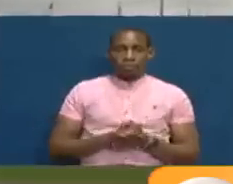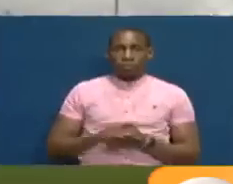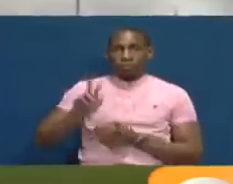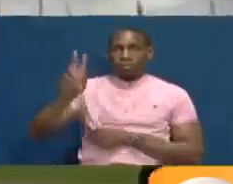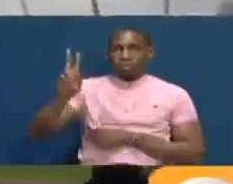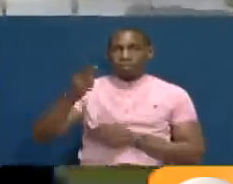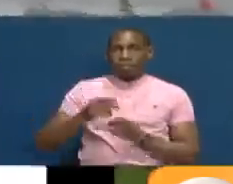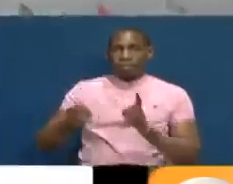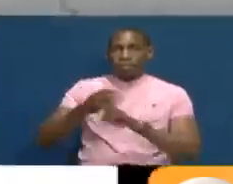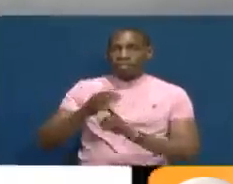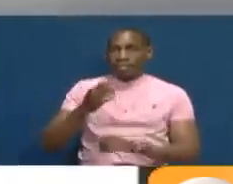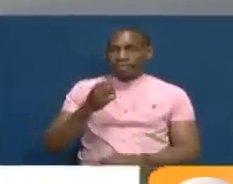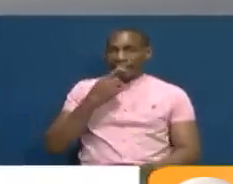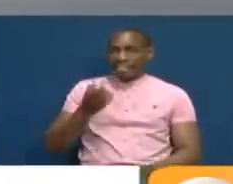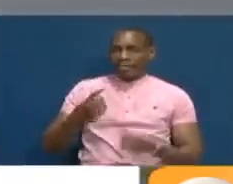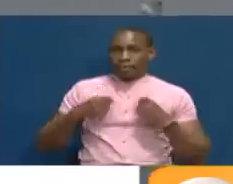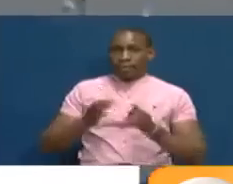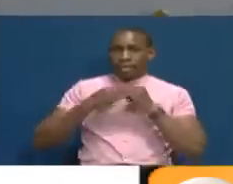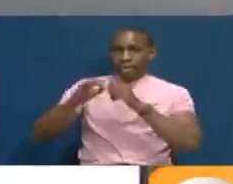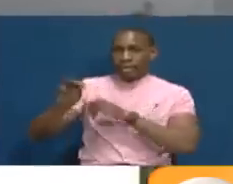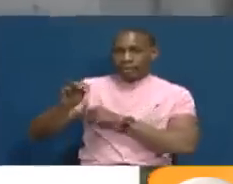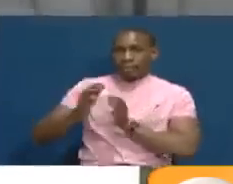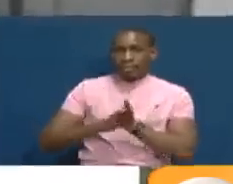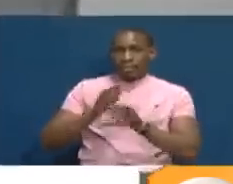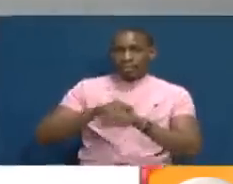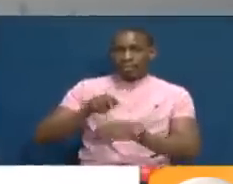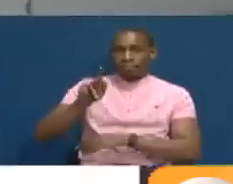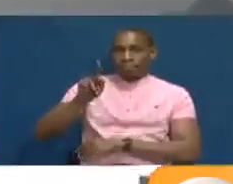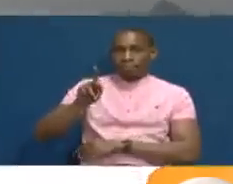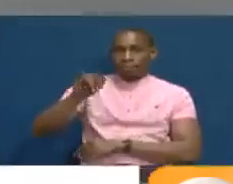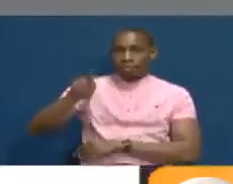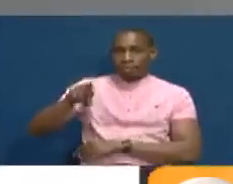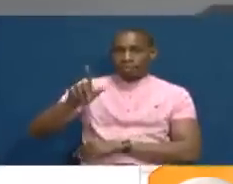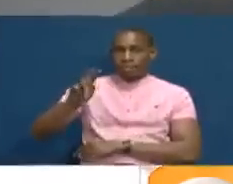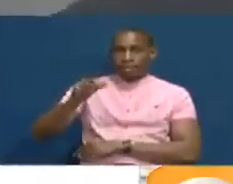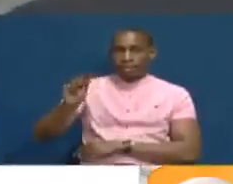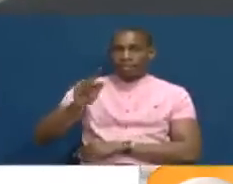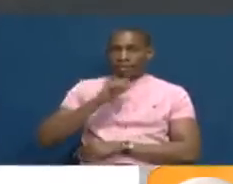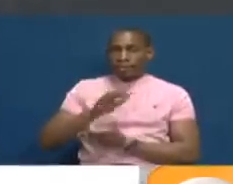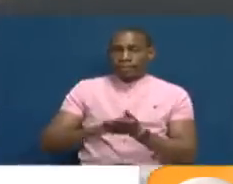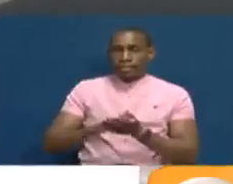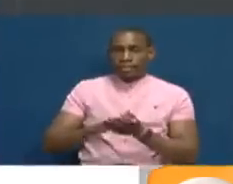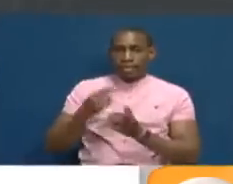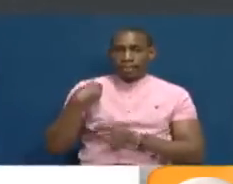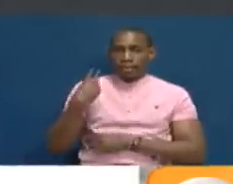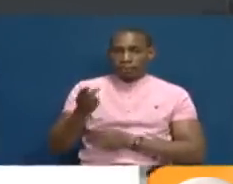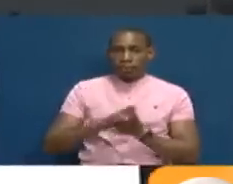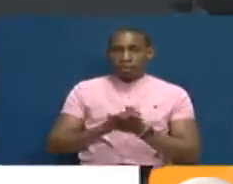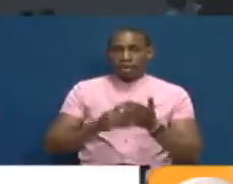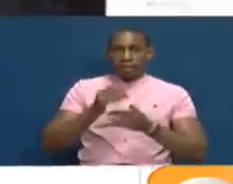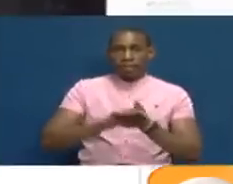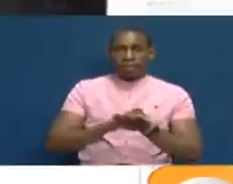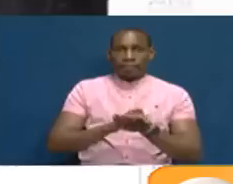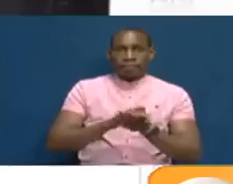Kenya managed a silver medal in the 800 meters, where Nicholas Kiplagat finished behind Slimane Moula of